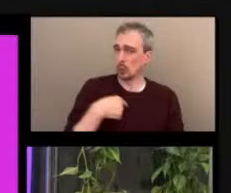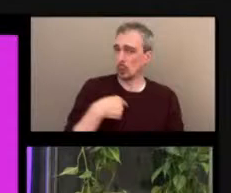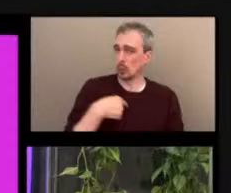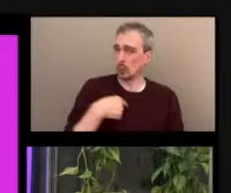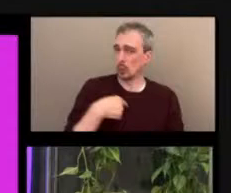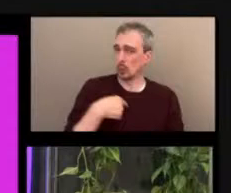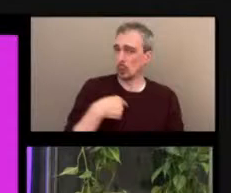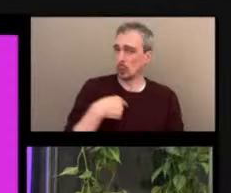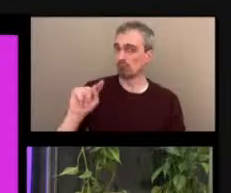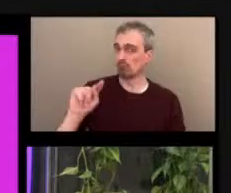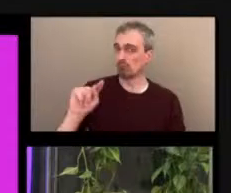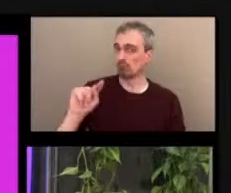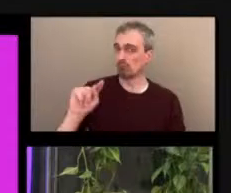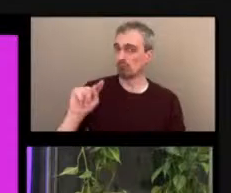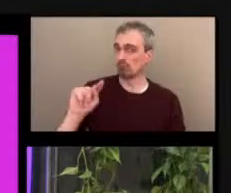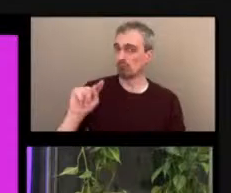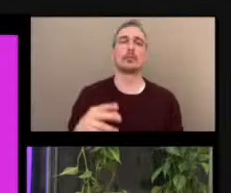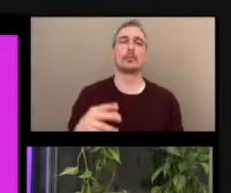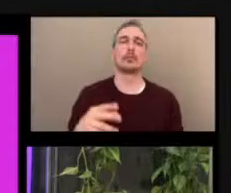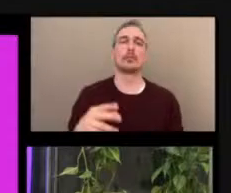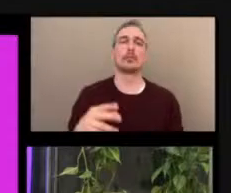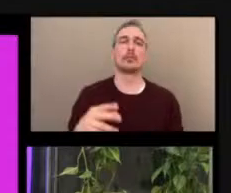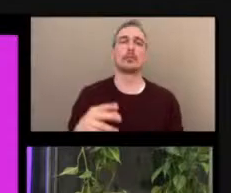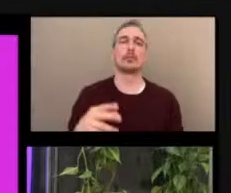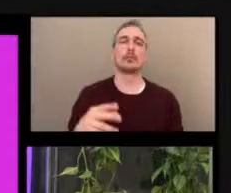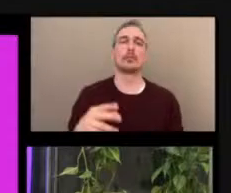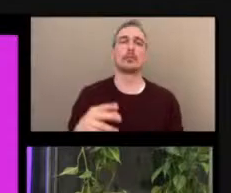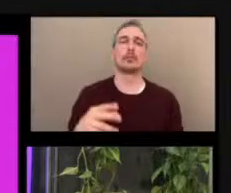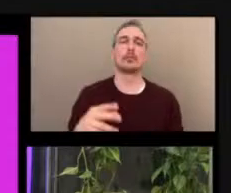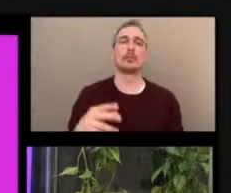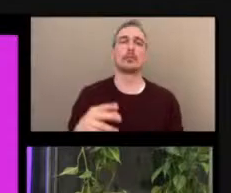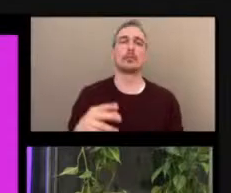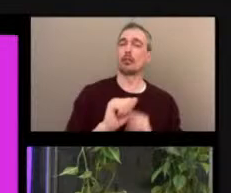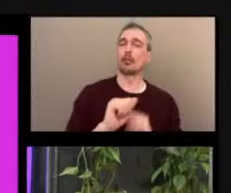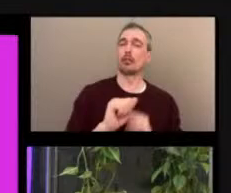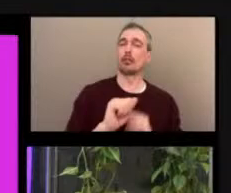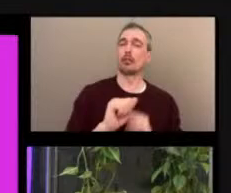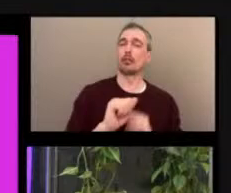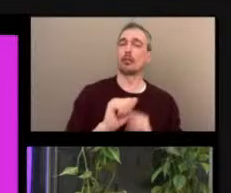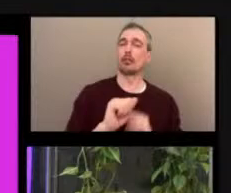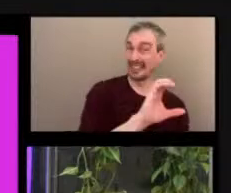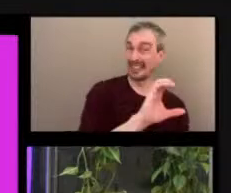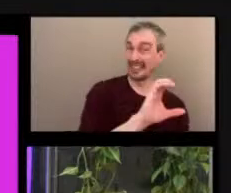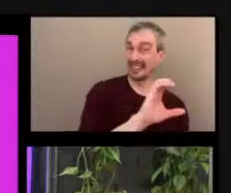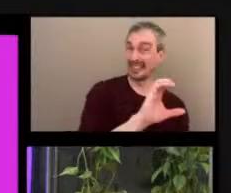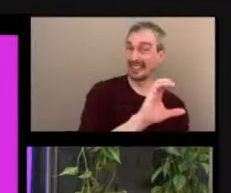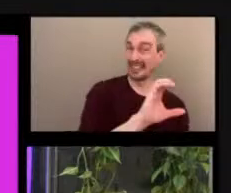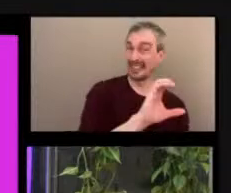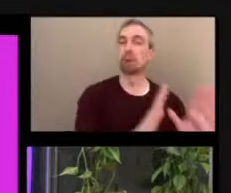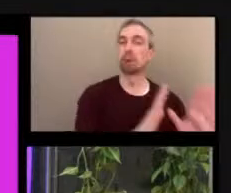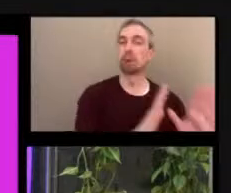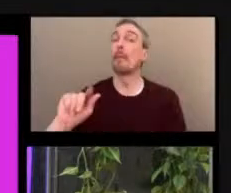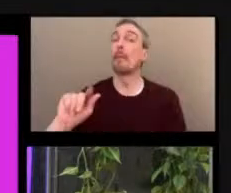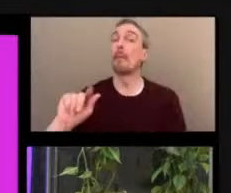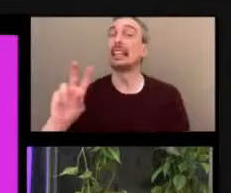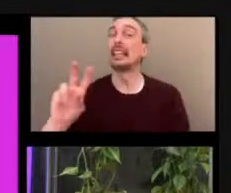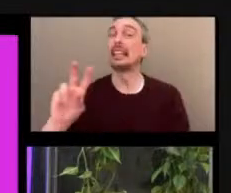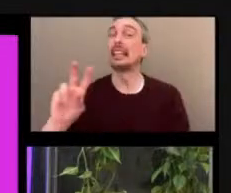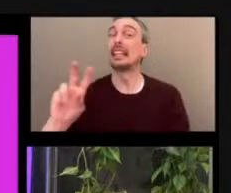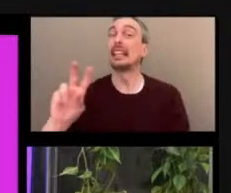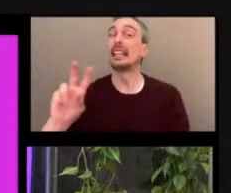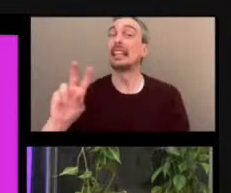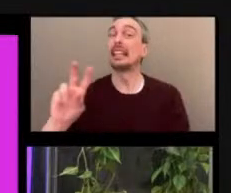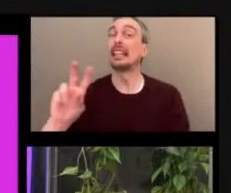useful, and should probably be part of your process, but it's important to understand the differences in how they apply to your use